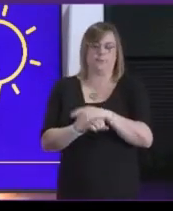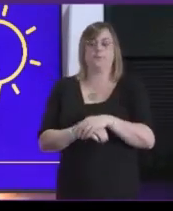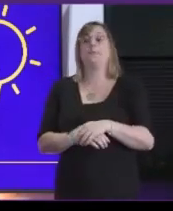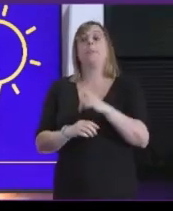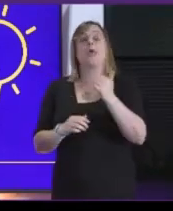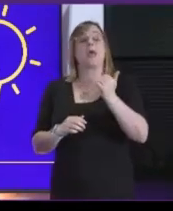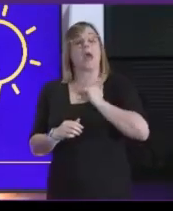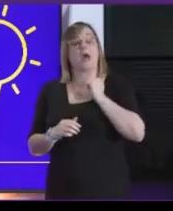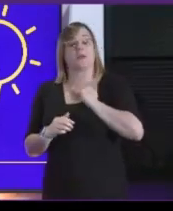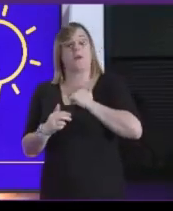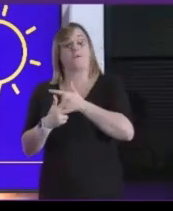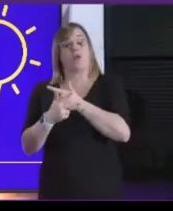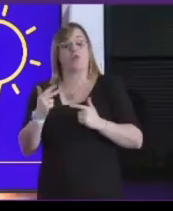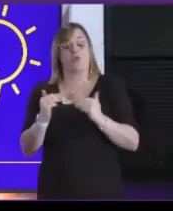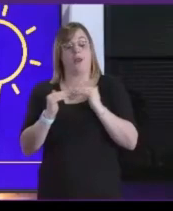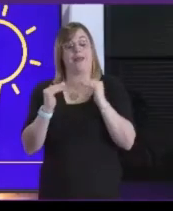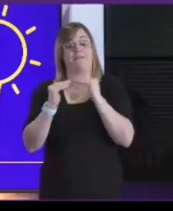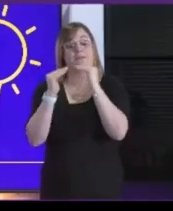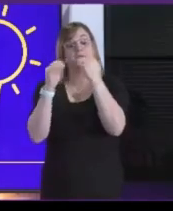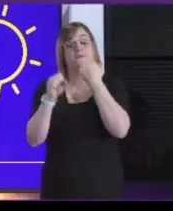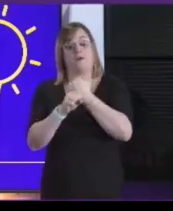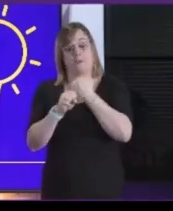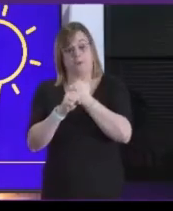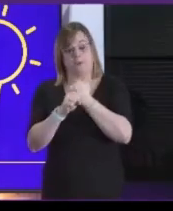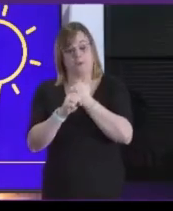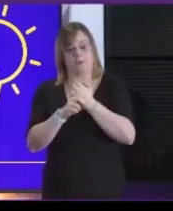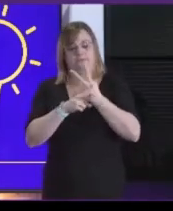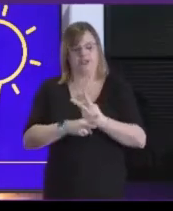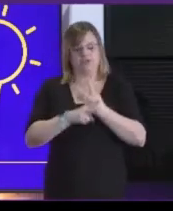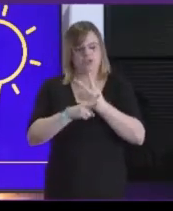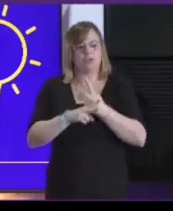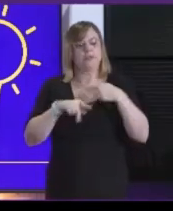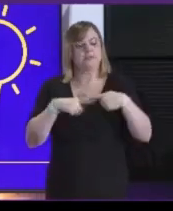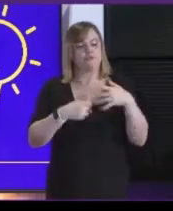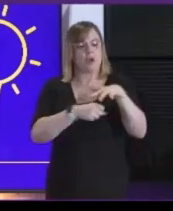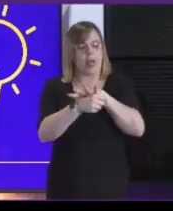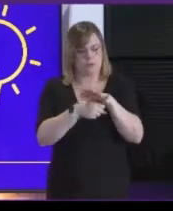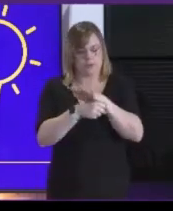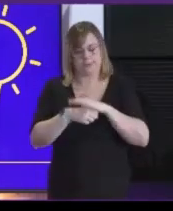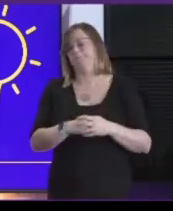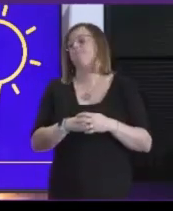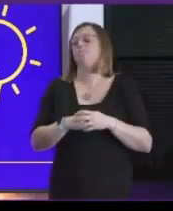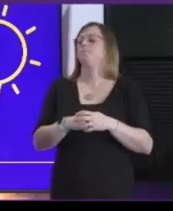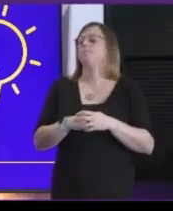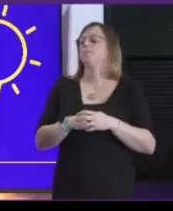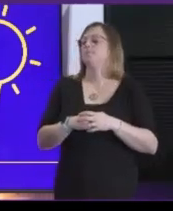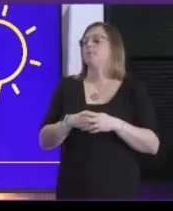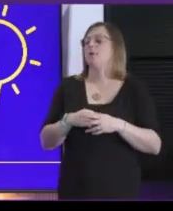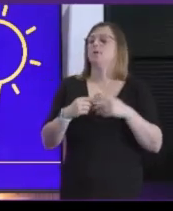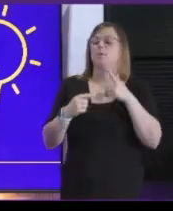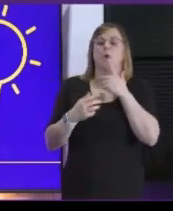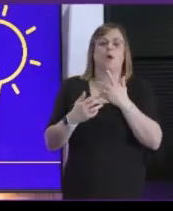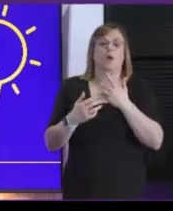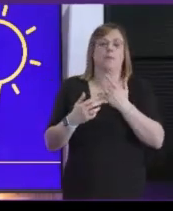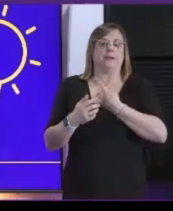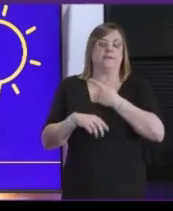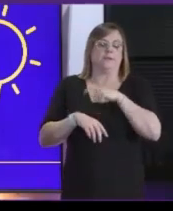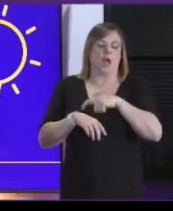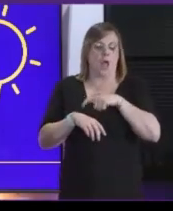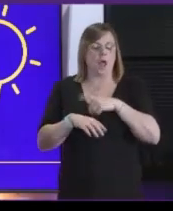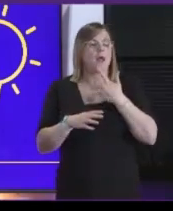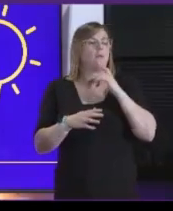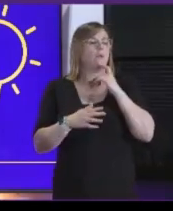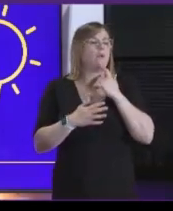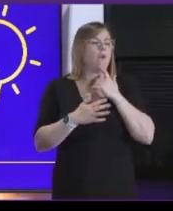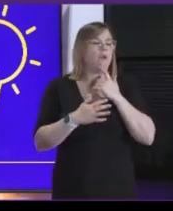In Canada, we have three levels of government with three levels of jurisdiction over a number of areas. So I'll also spend a lot of time talking about